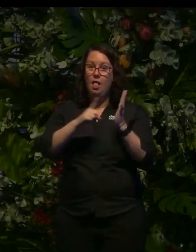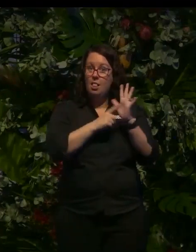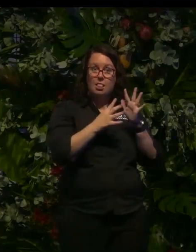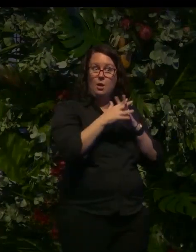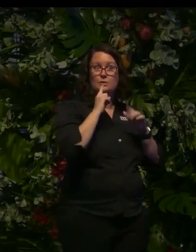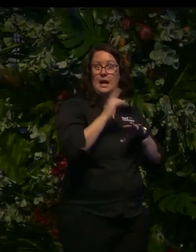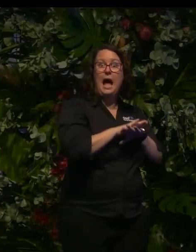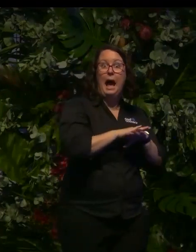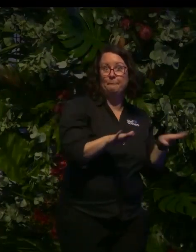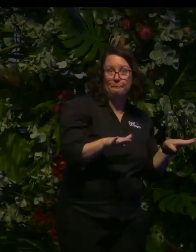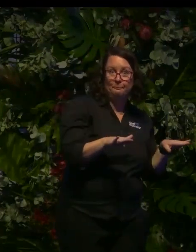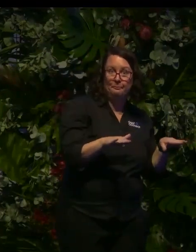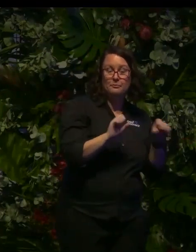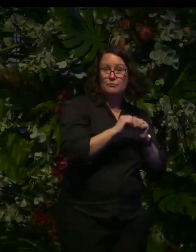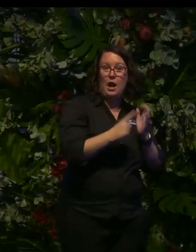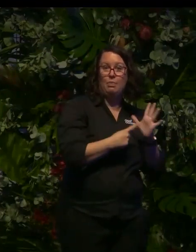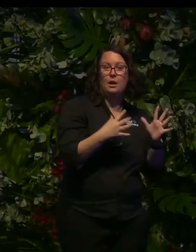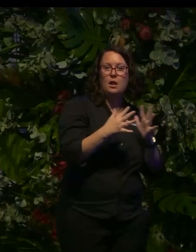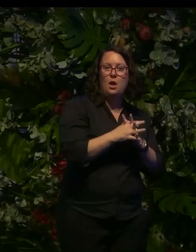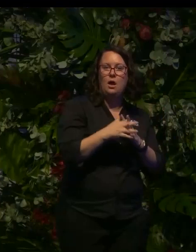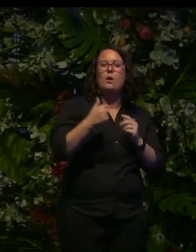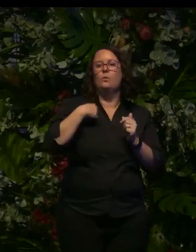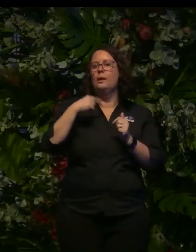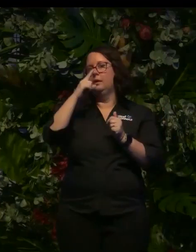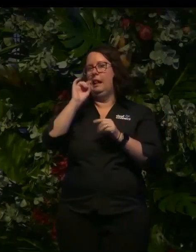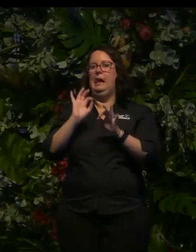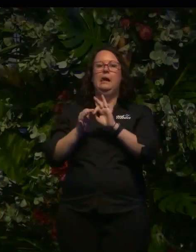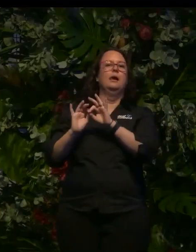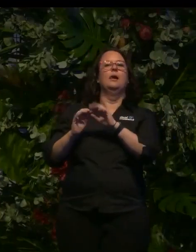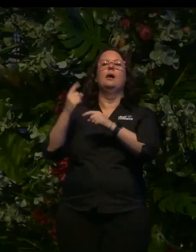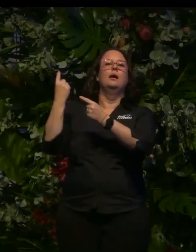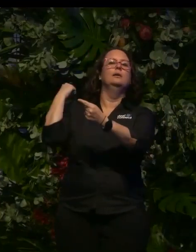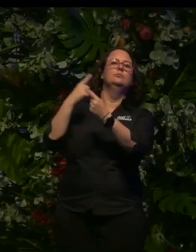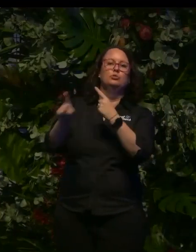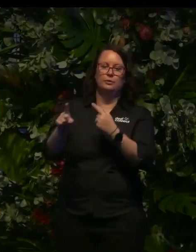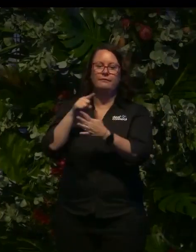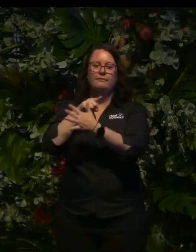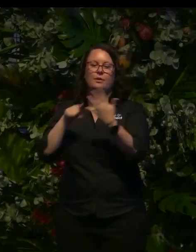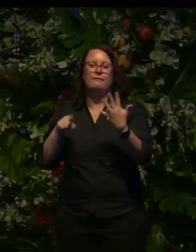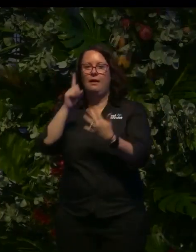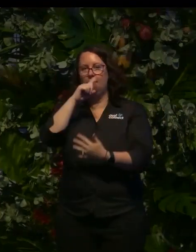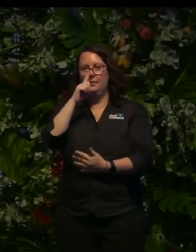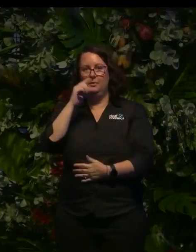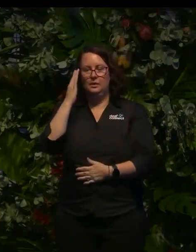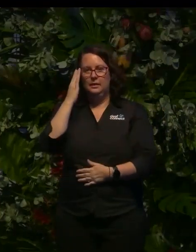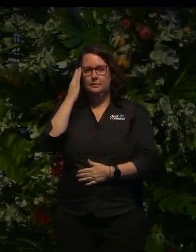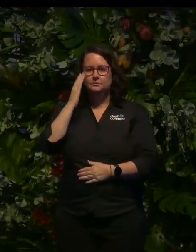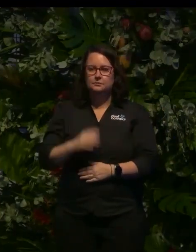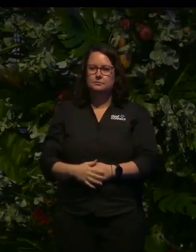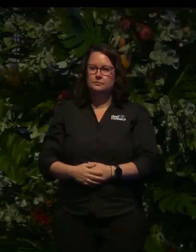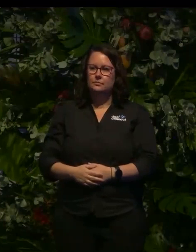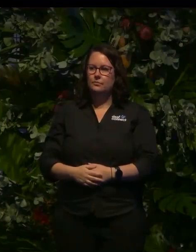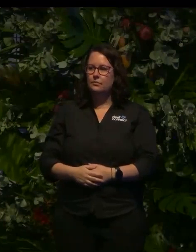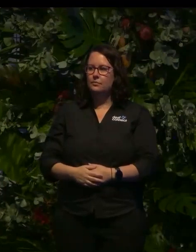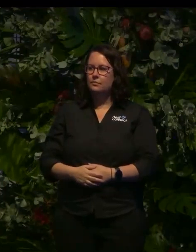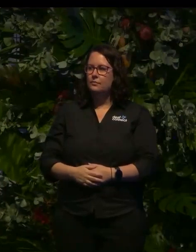is still illegal, but we were still able to process the adoption because